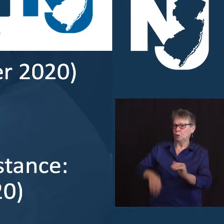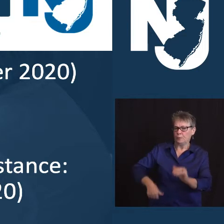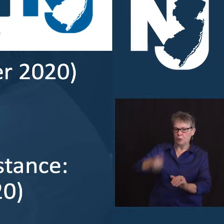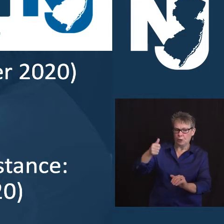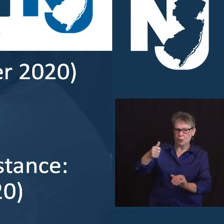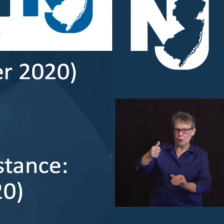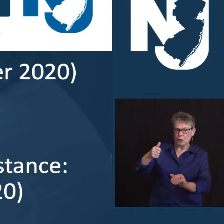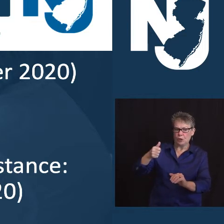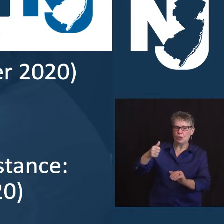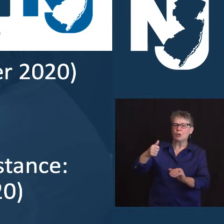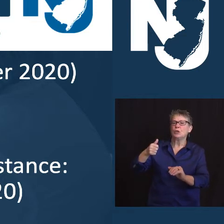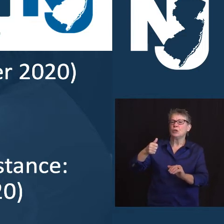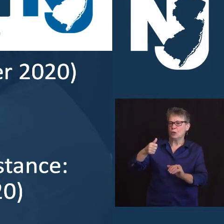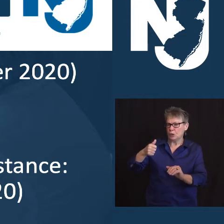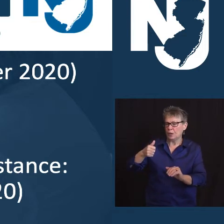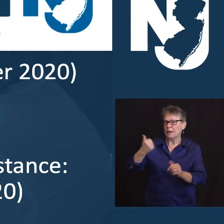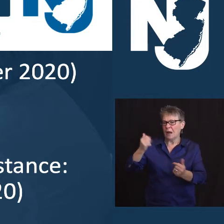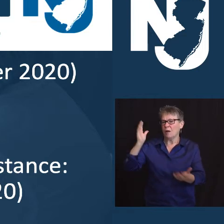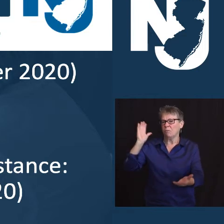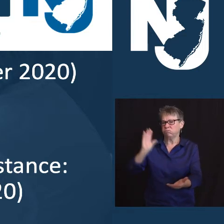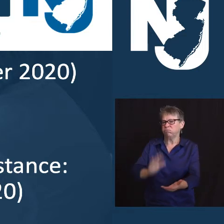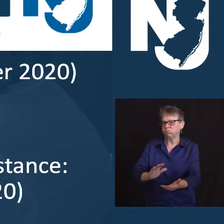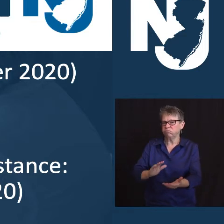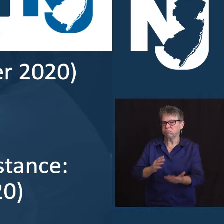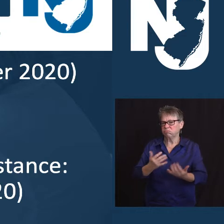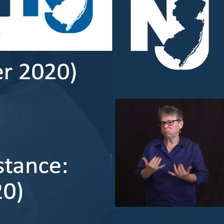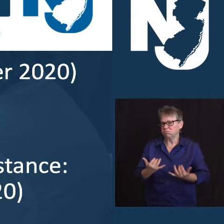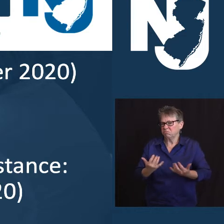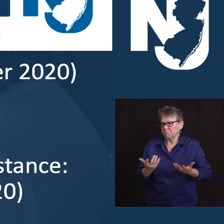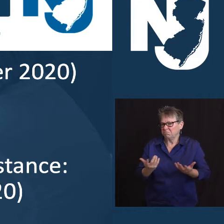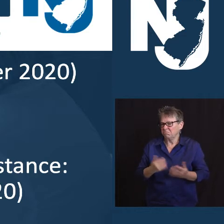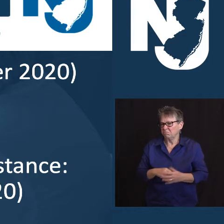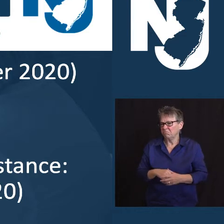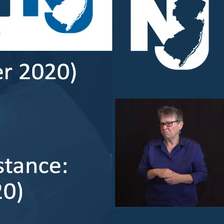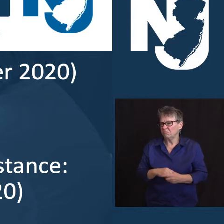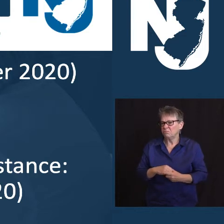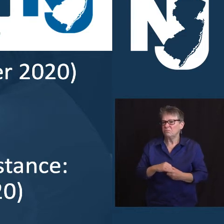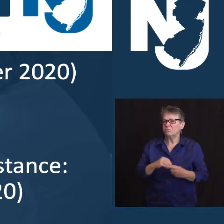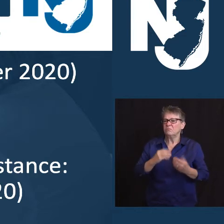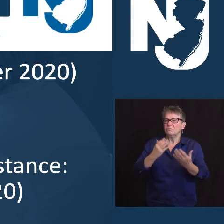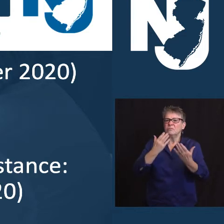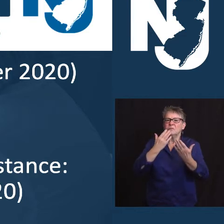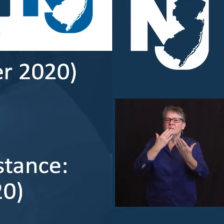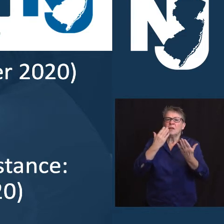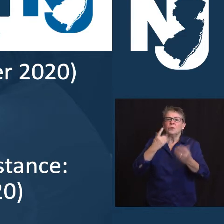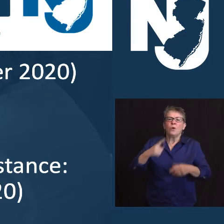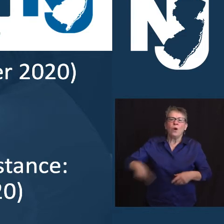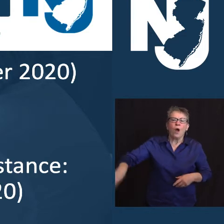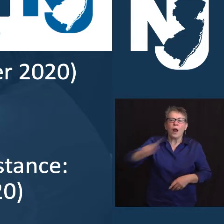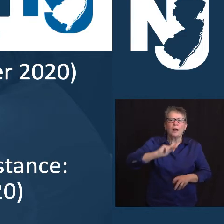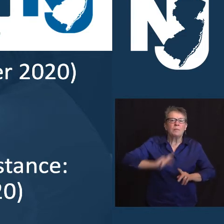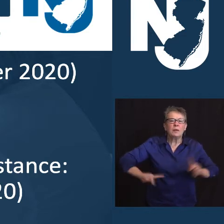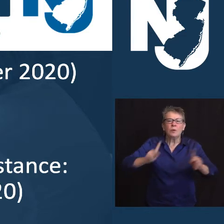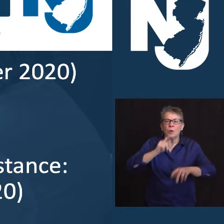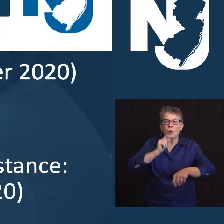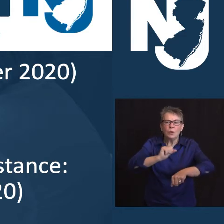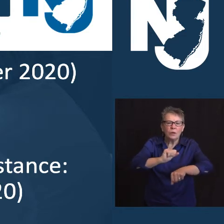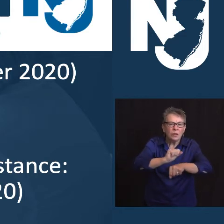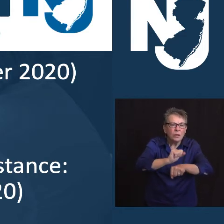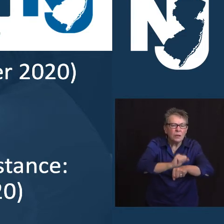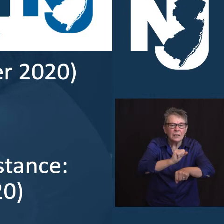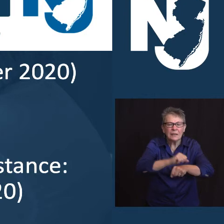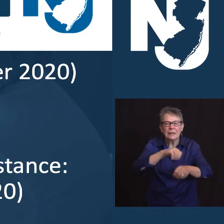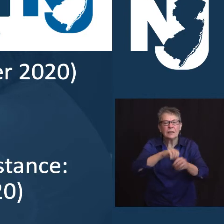Healthcare Accountability and Transparency, Shabnam Salih, for all their hard work in making our initial marketplace a